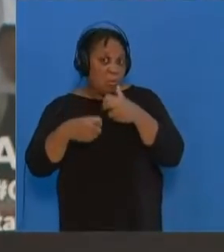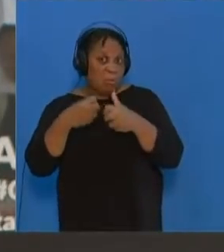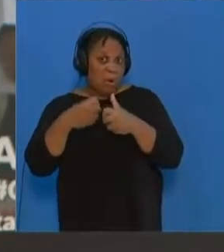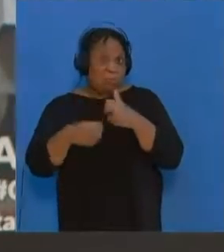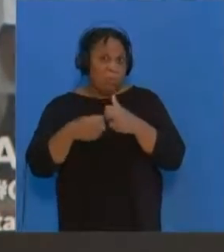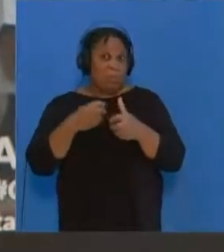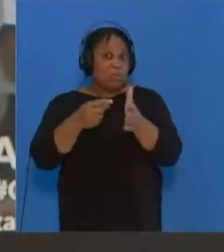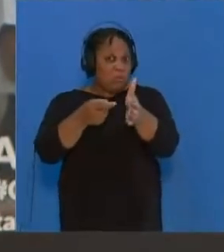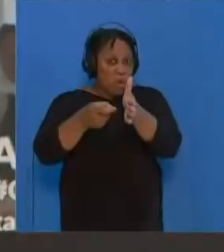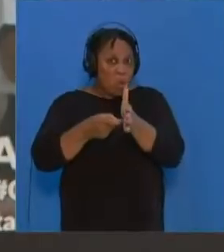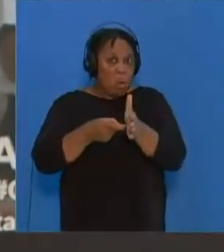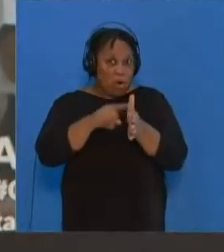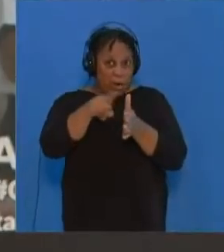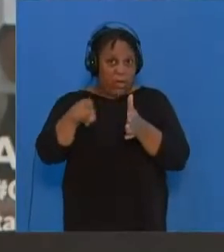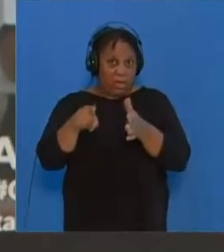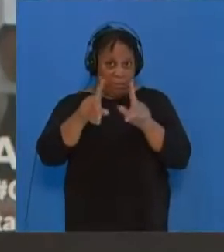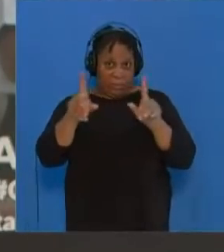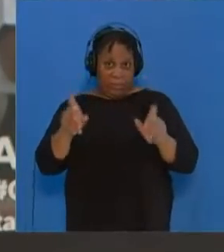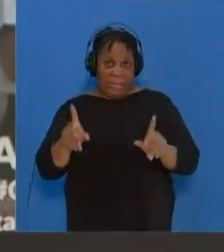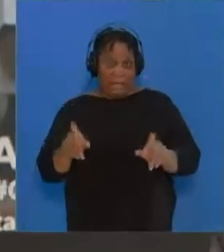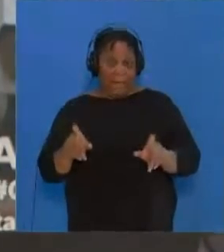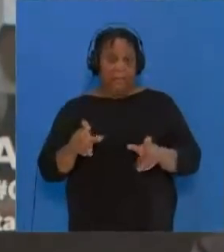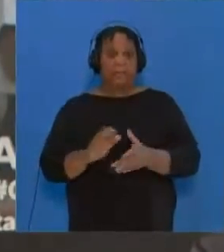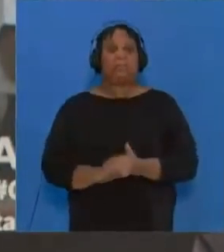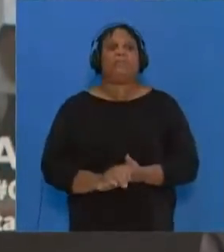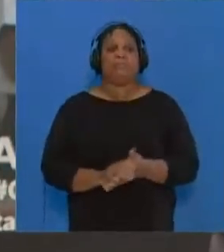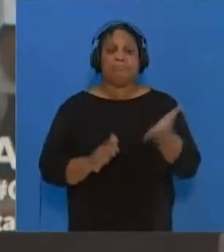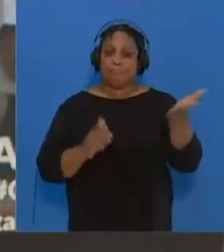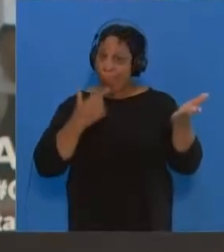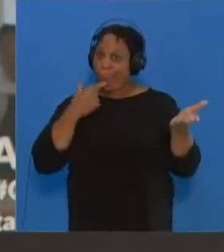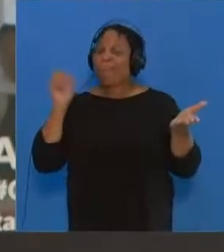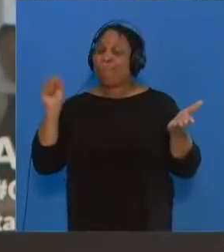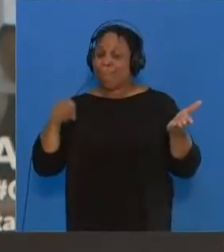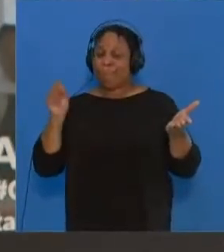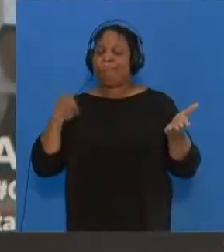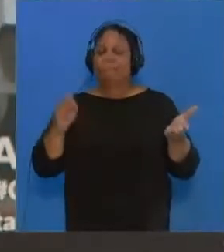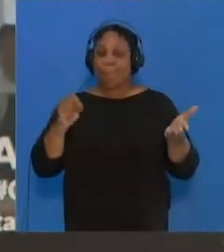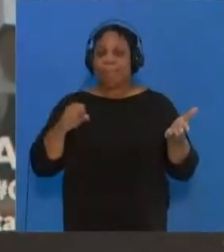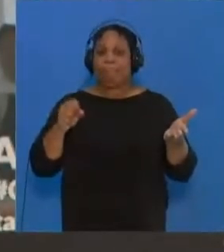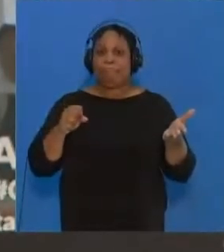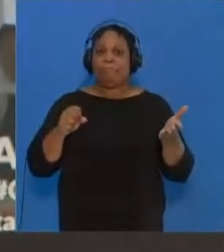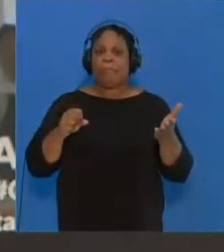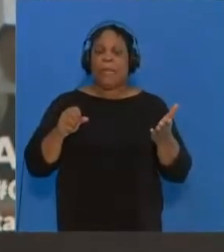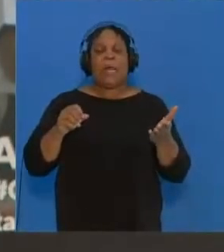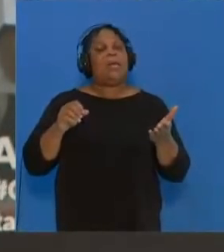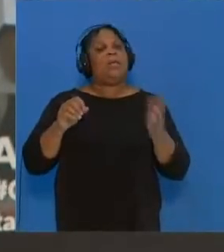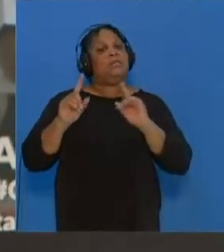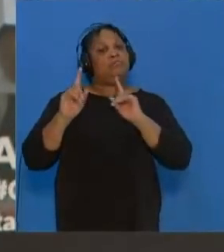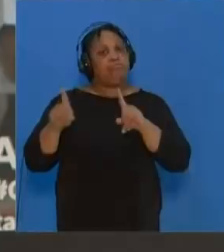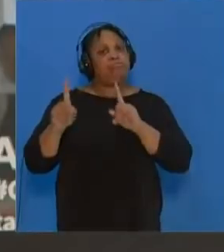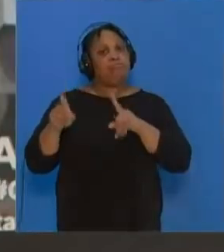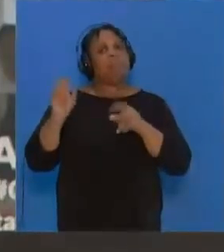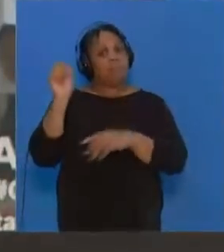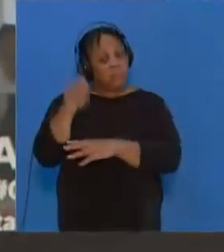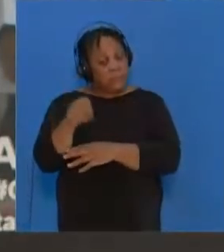them to test? We have considered, to answer your question, the answer to the question is yes.